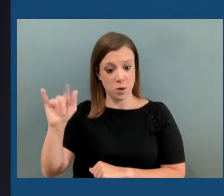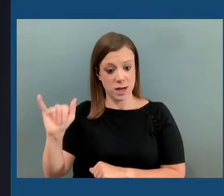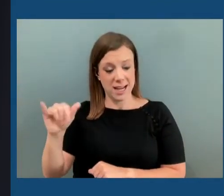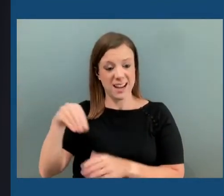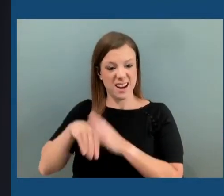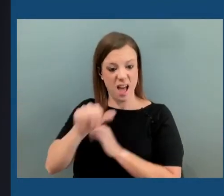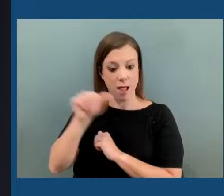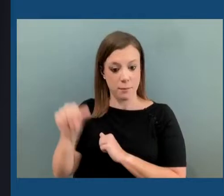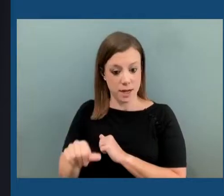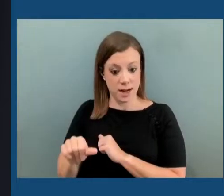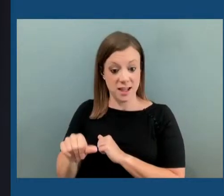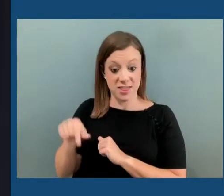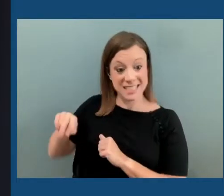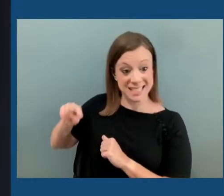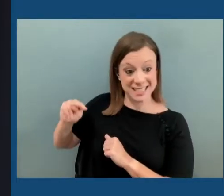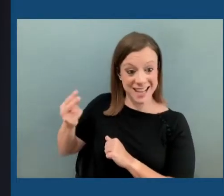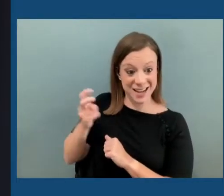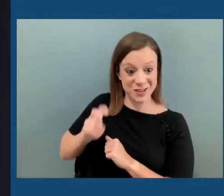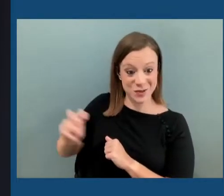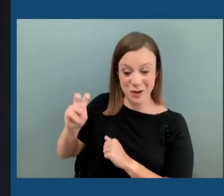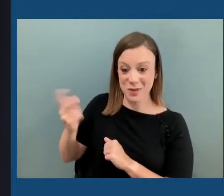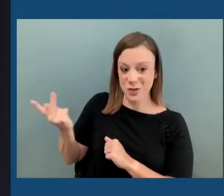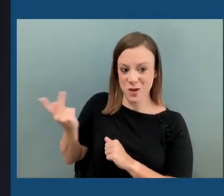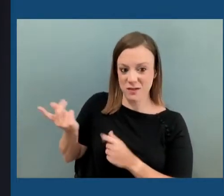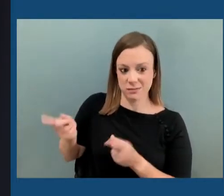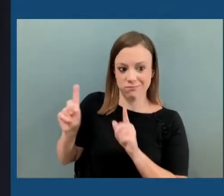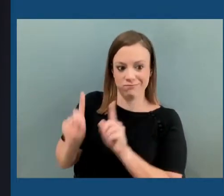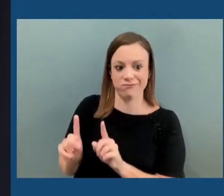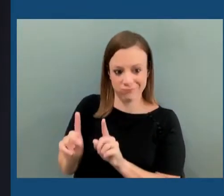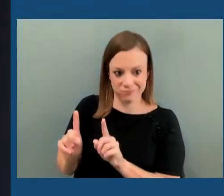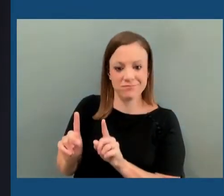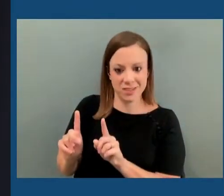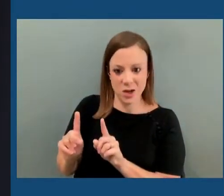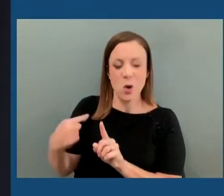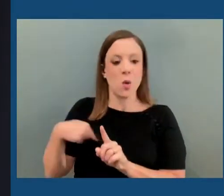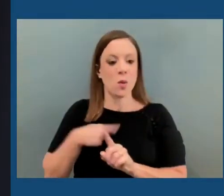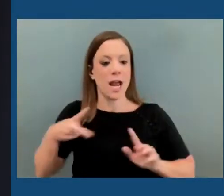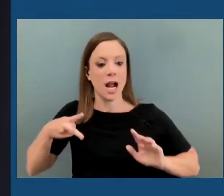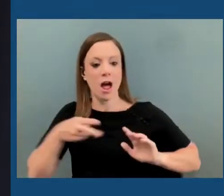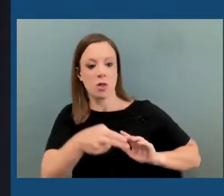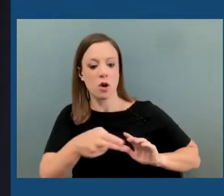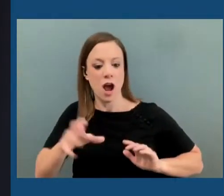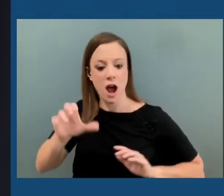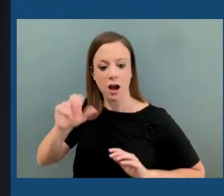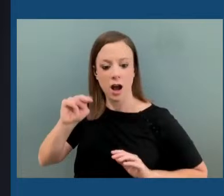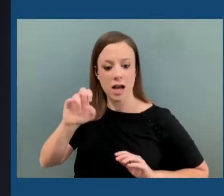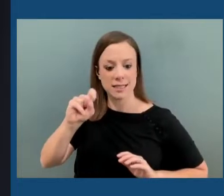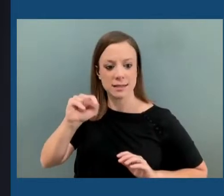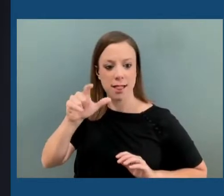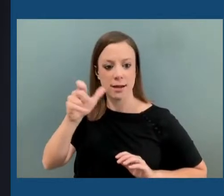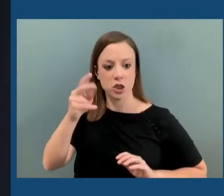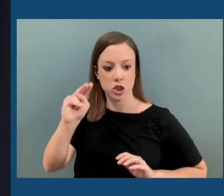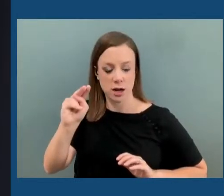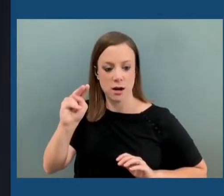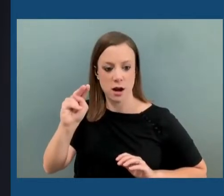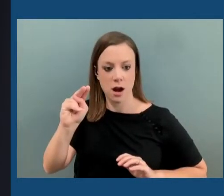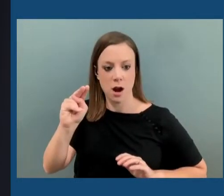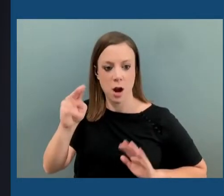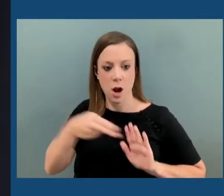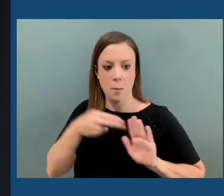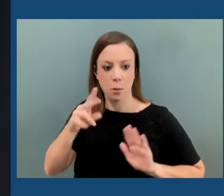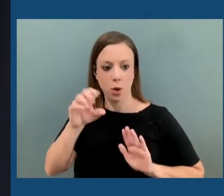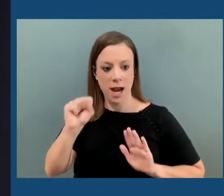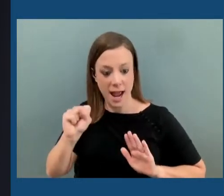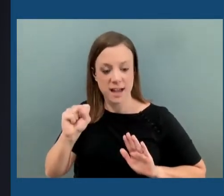alone in Monroe County because we cut the ribbon earlier this week at Constellation Brands, their new corporate headquarters, and it was really just a month or